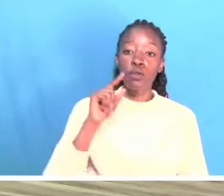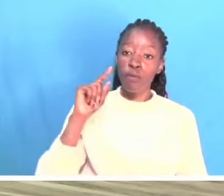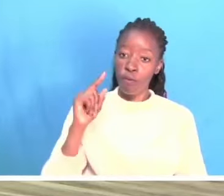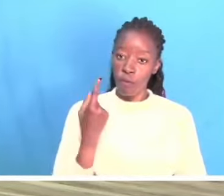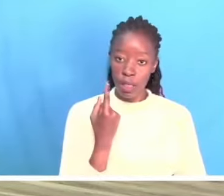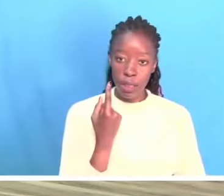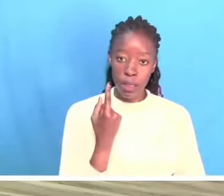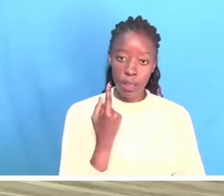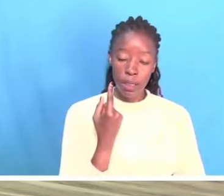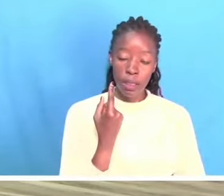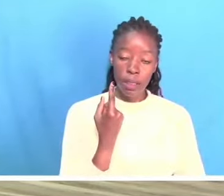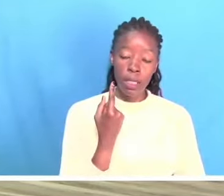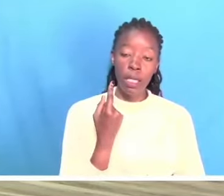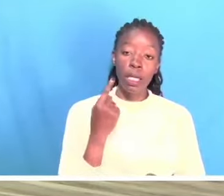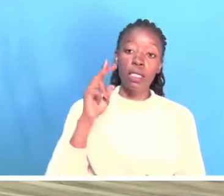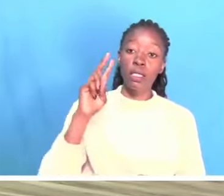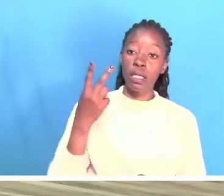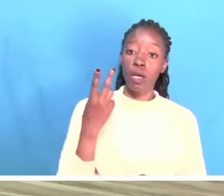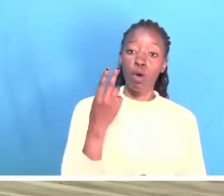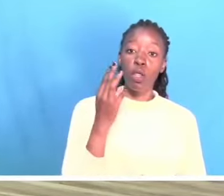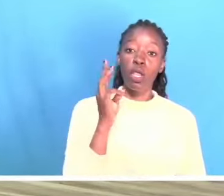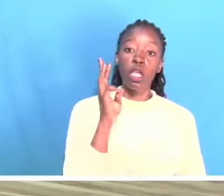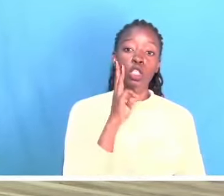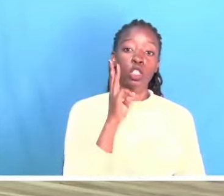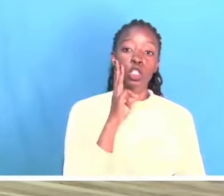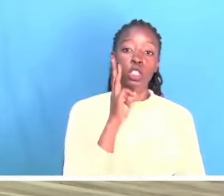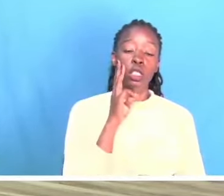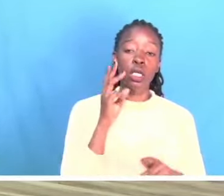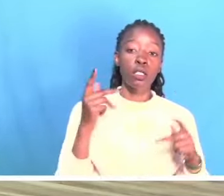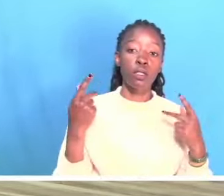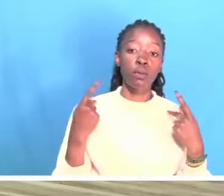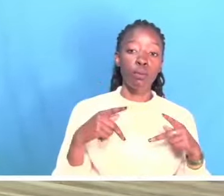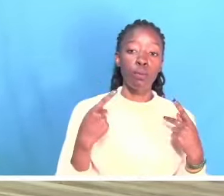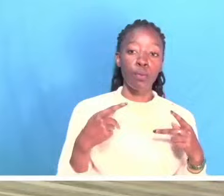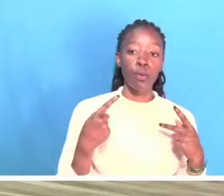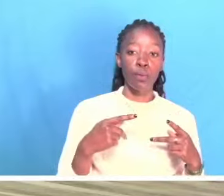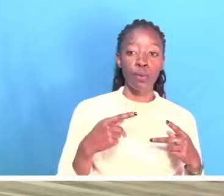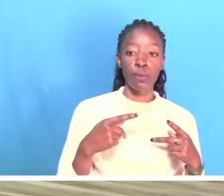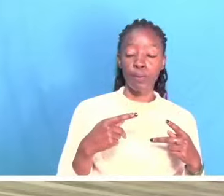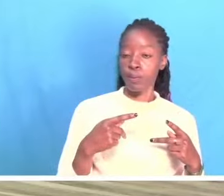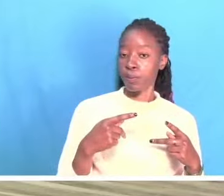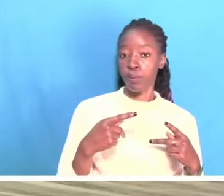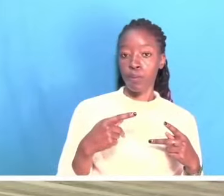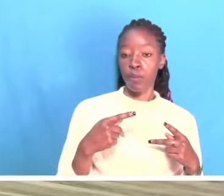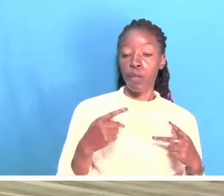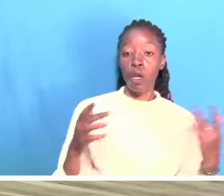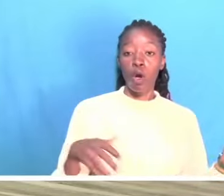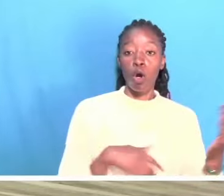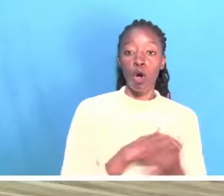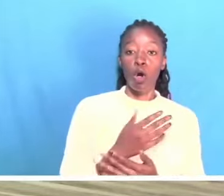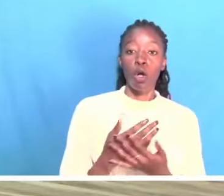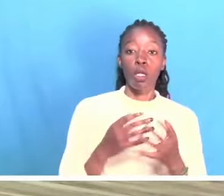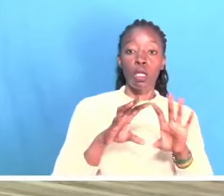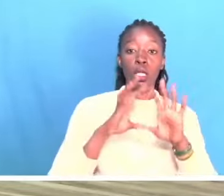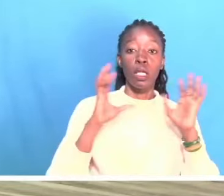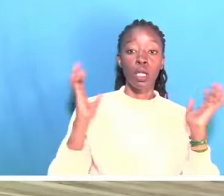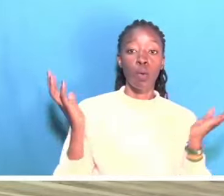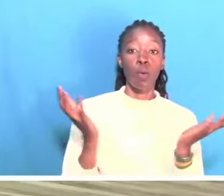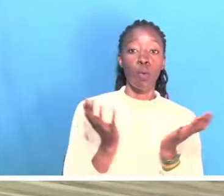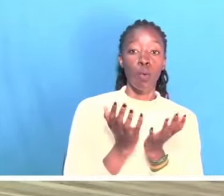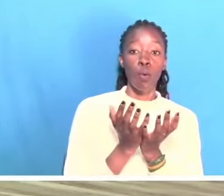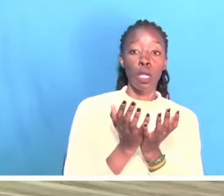and second, the Gentile, whose code is written in their consciences, so that the entire world will have